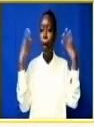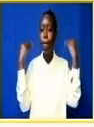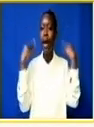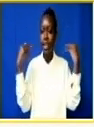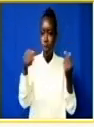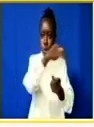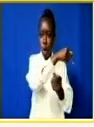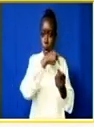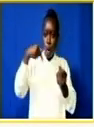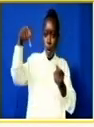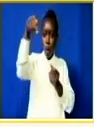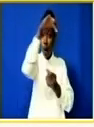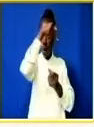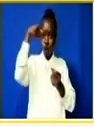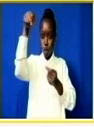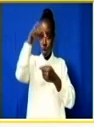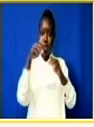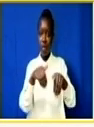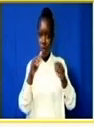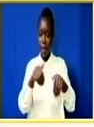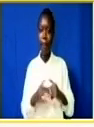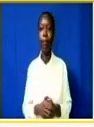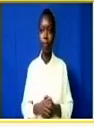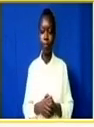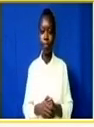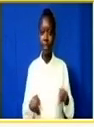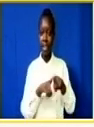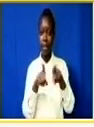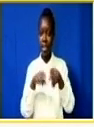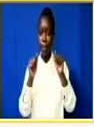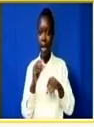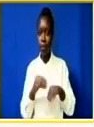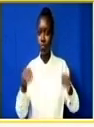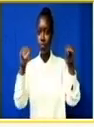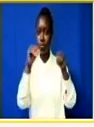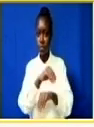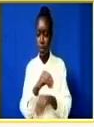sheet, plant cover crops.